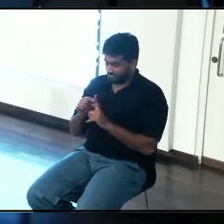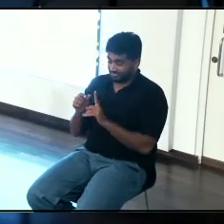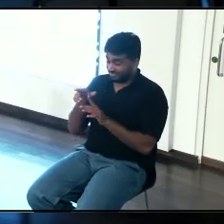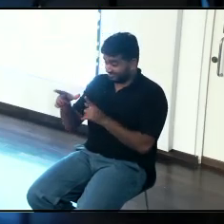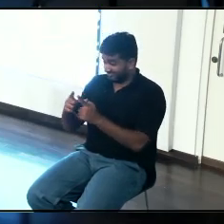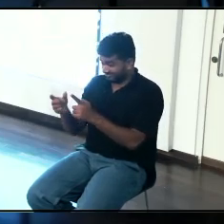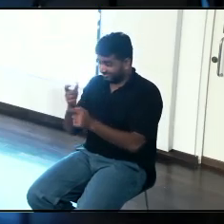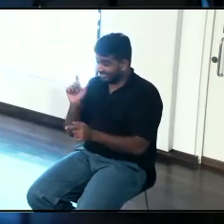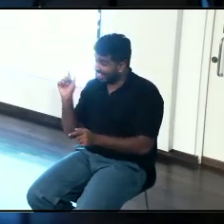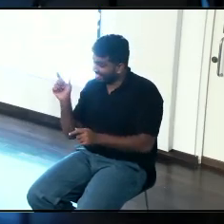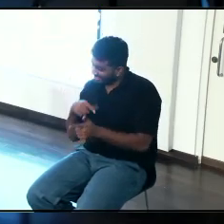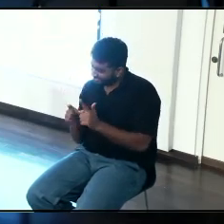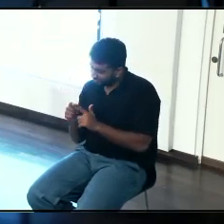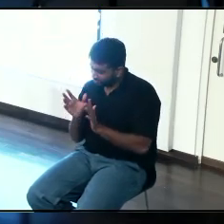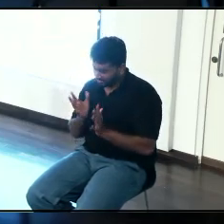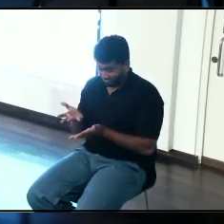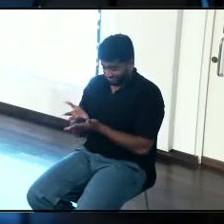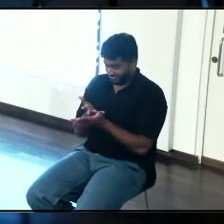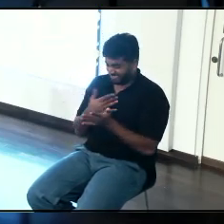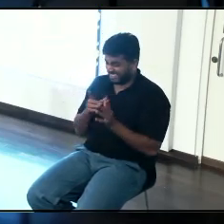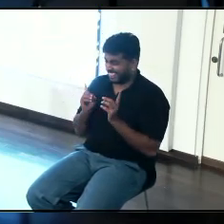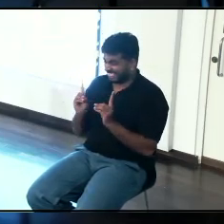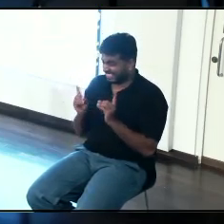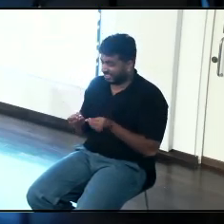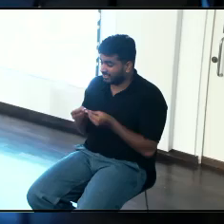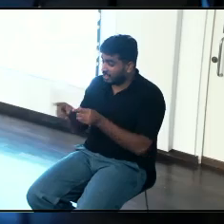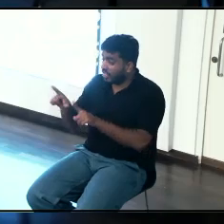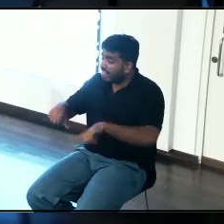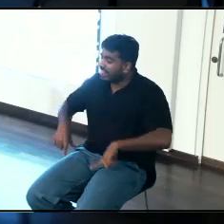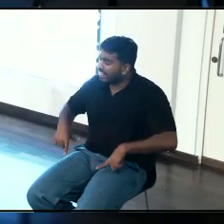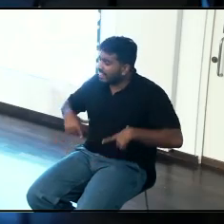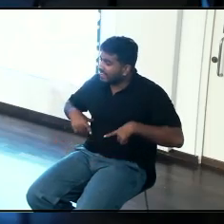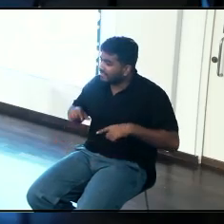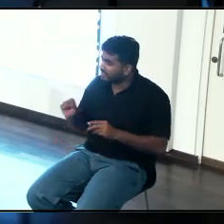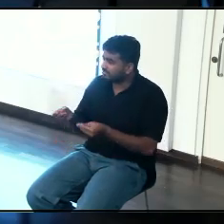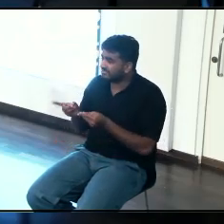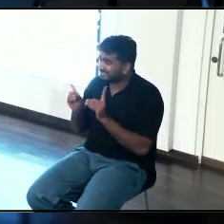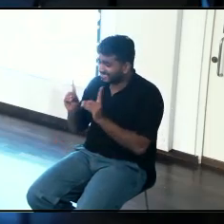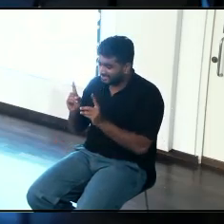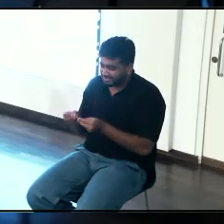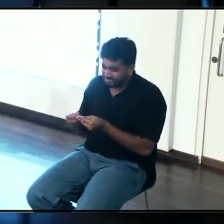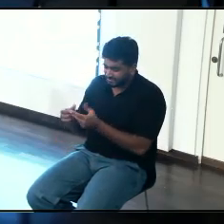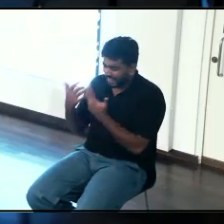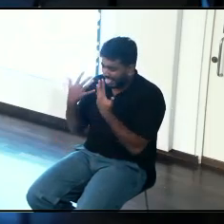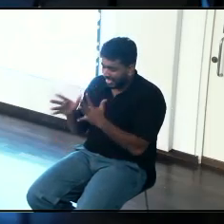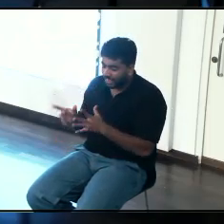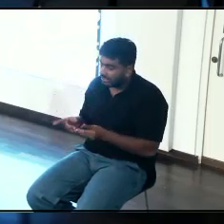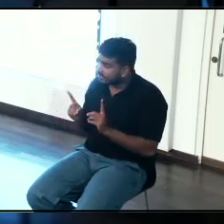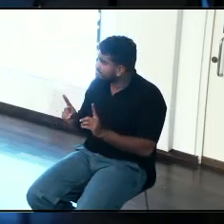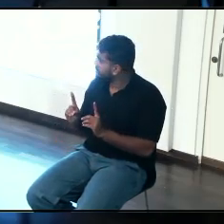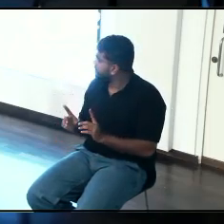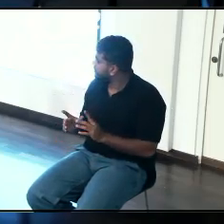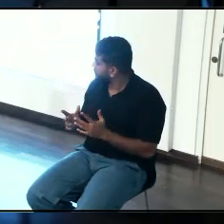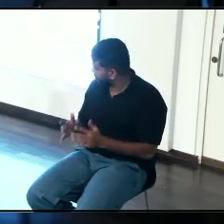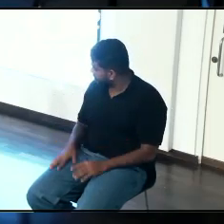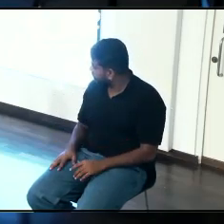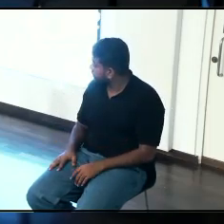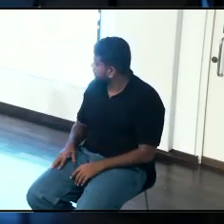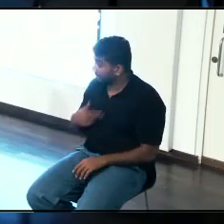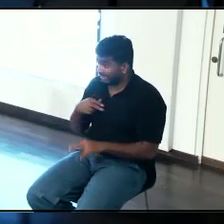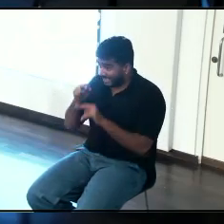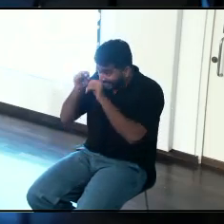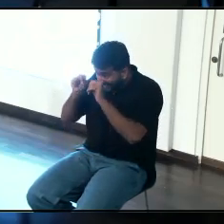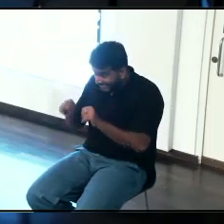everything. And he said, I didn't want to disturb their way of life. I didn't want to disturb anything, even though it needed a